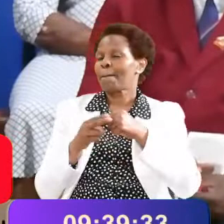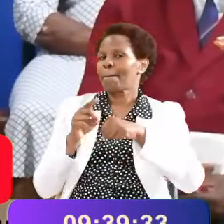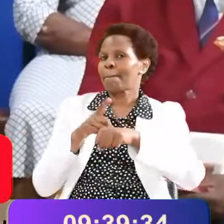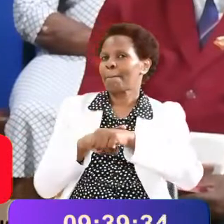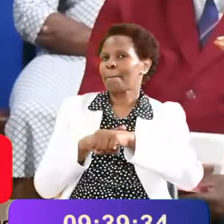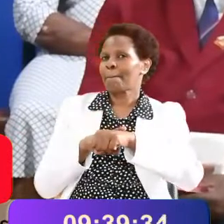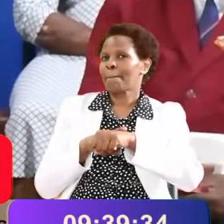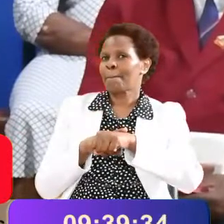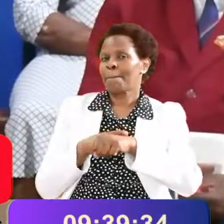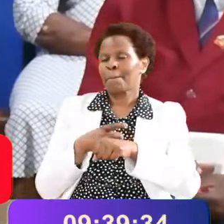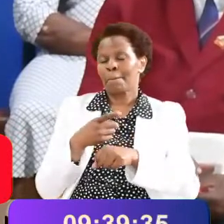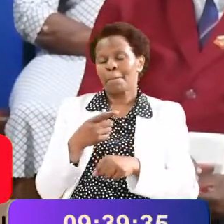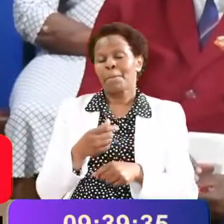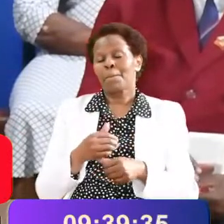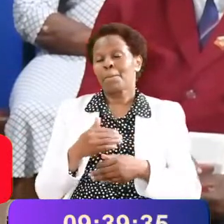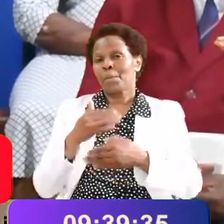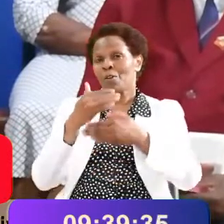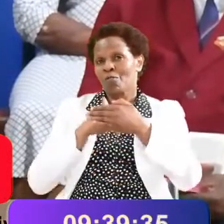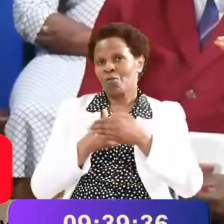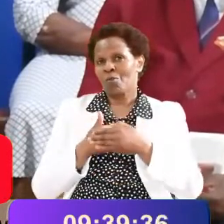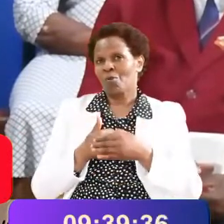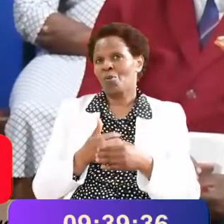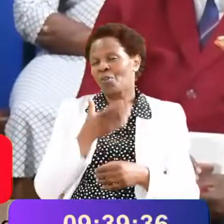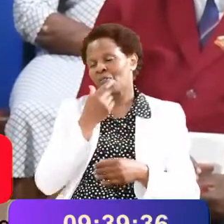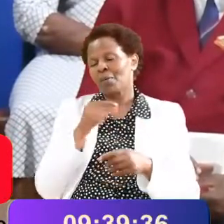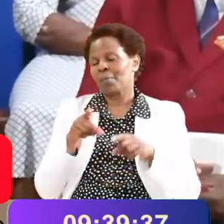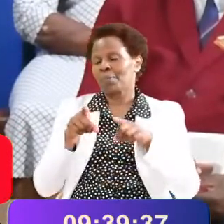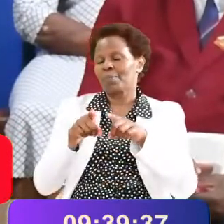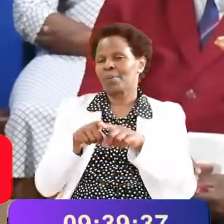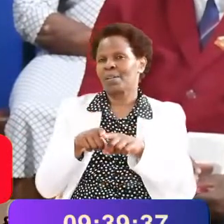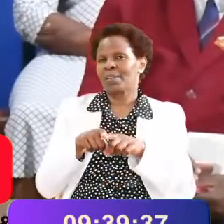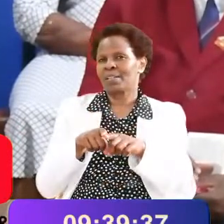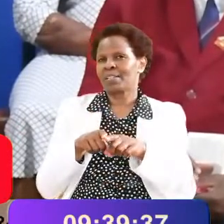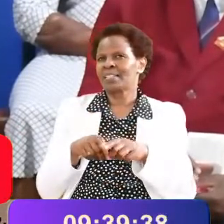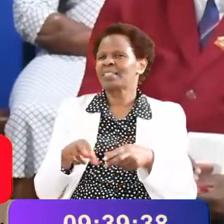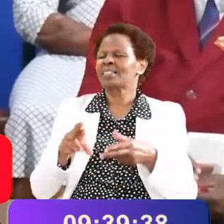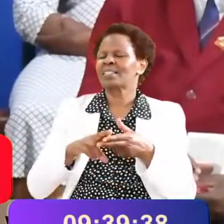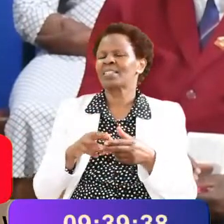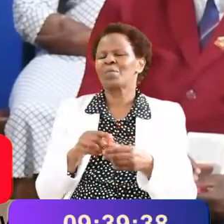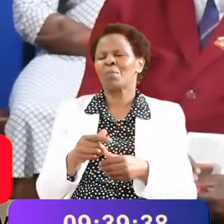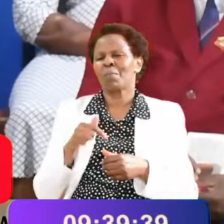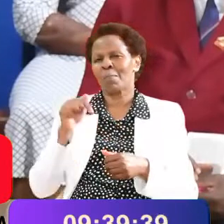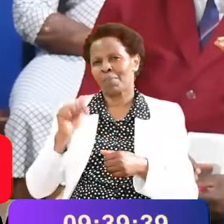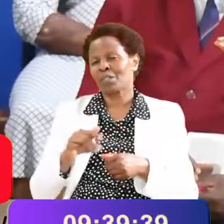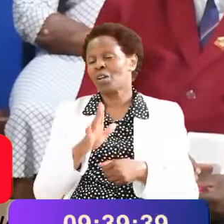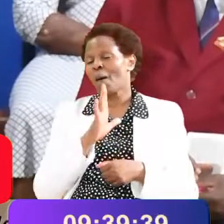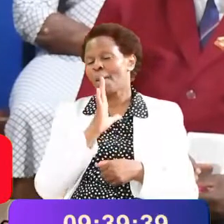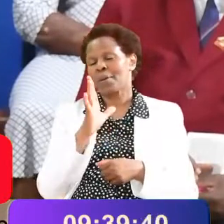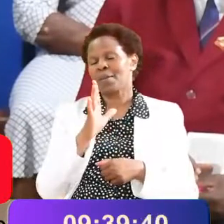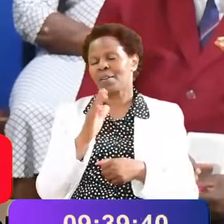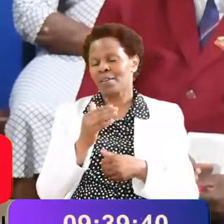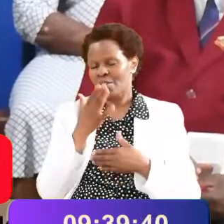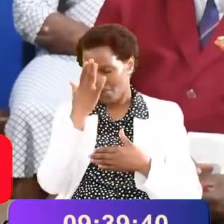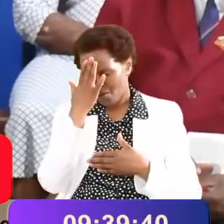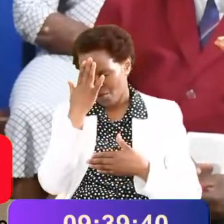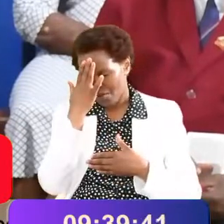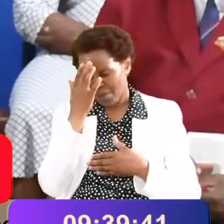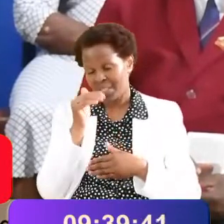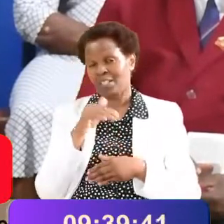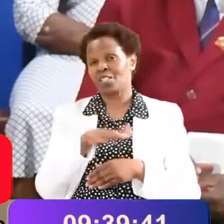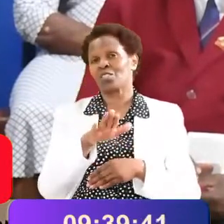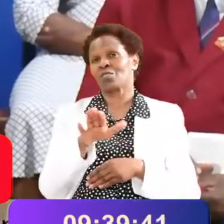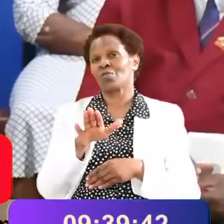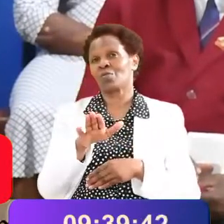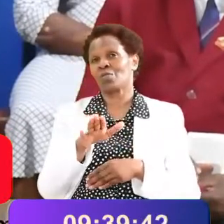Esau, before he came to him. And therefore, reconciliation will demand humility from your side, not necessarily from the other